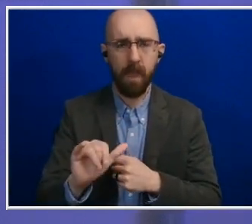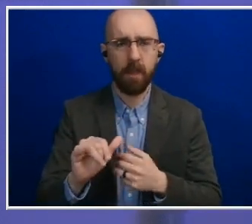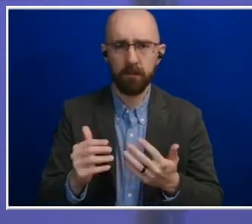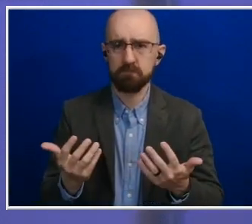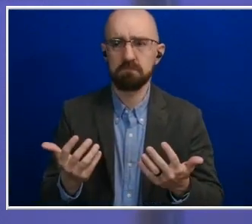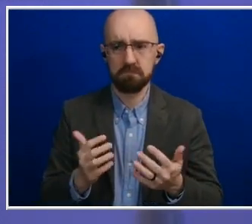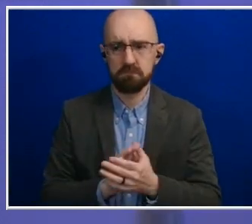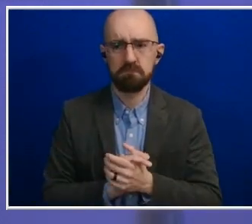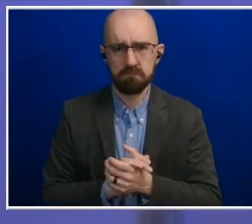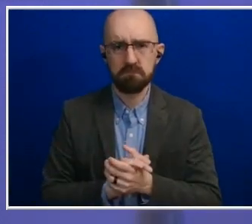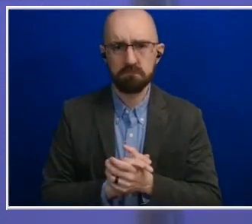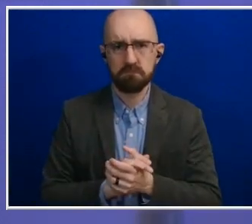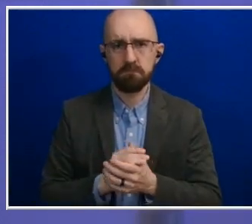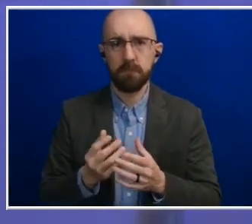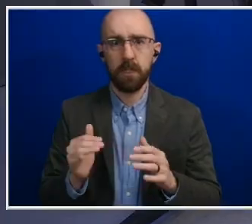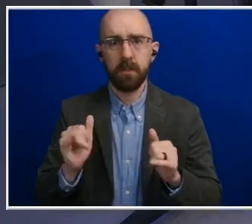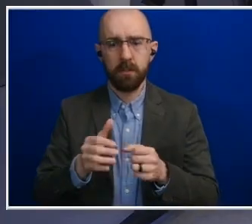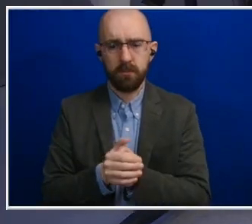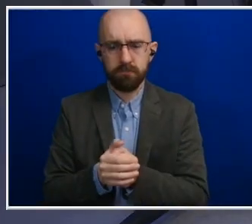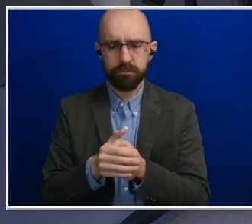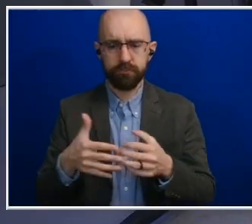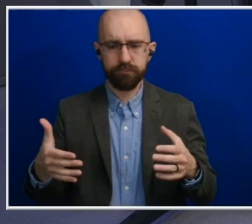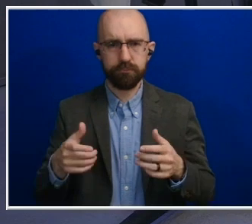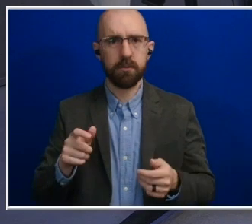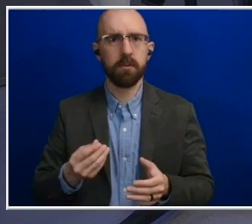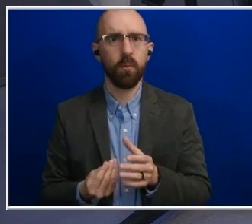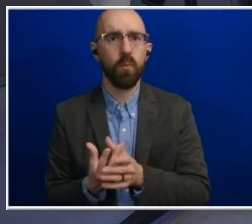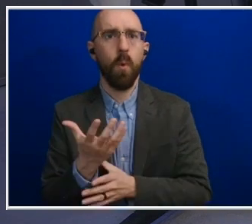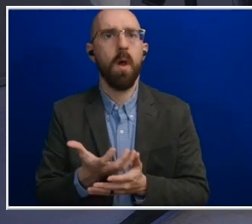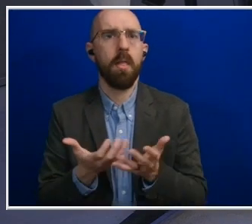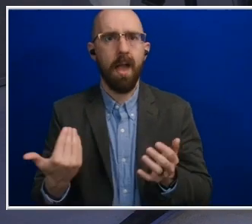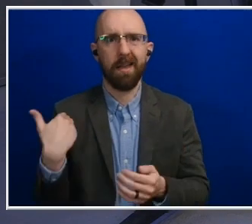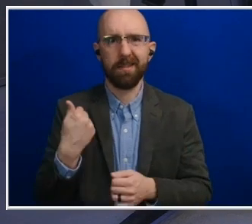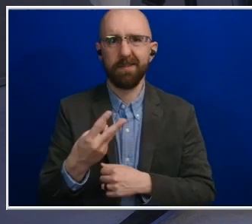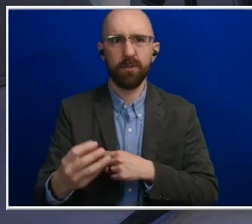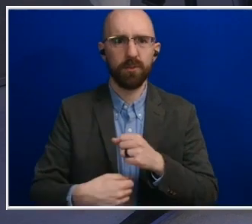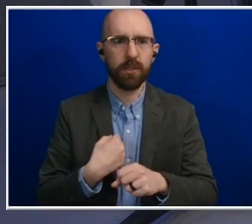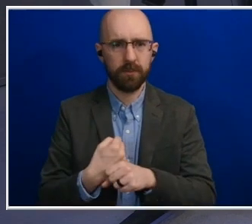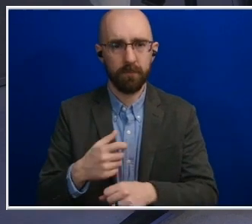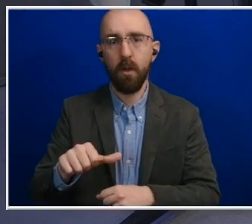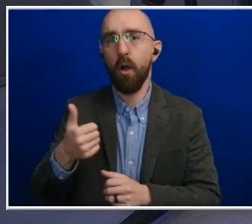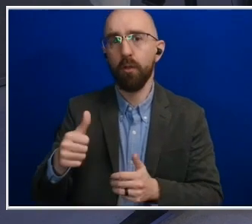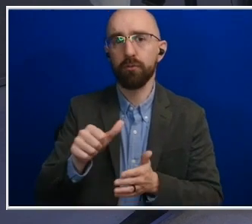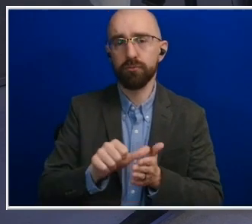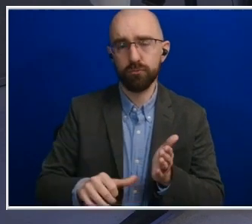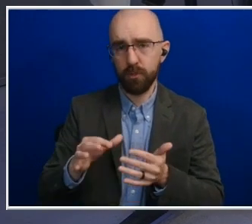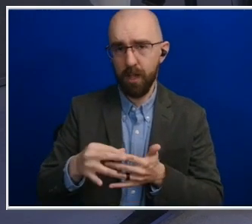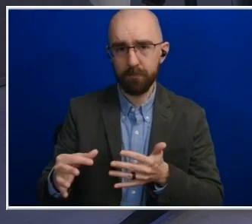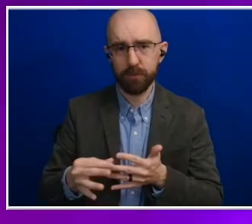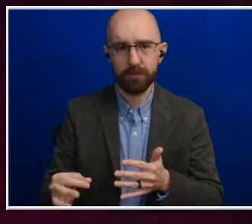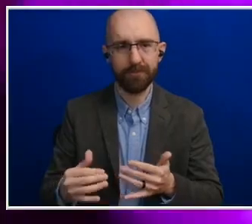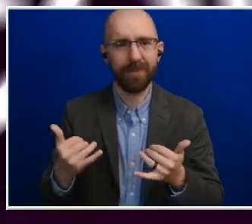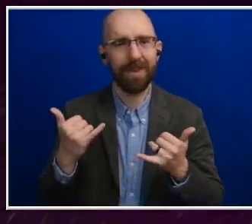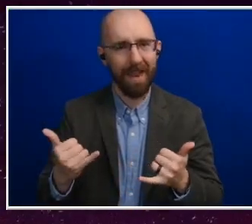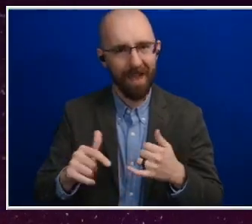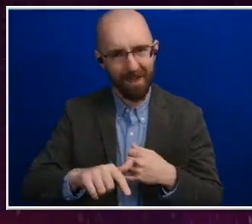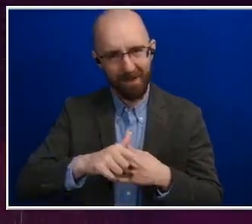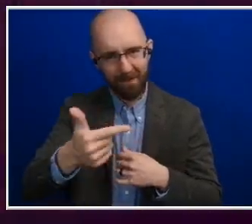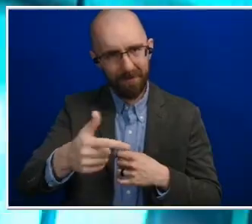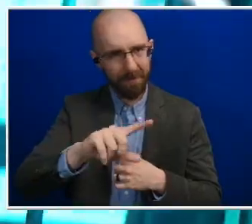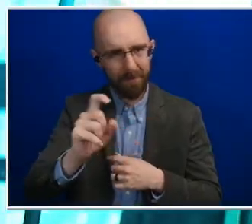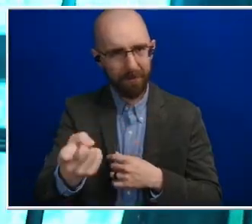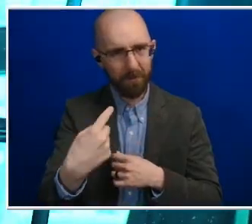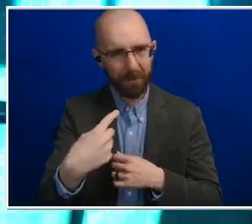grown a lot in the past 10 years. So other surgical options? Right, other surgical options. Let's get to some questions from our viewers this morning. And Stuart has